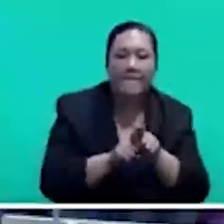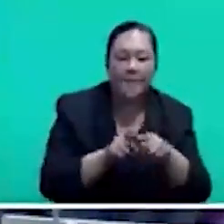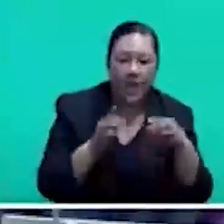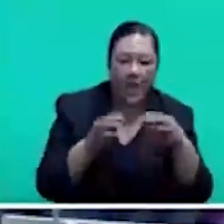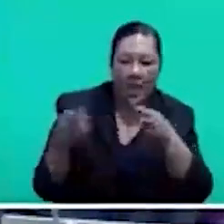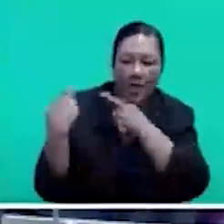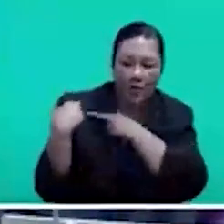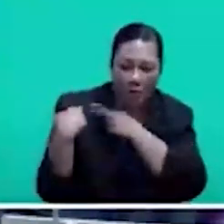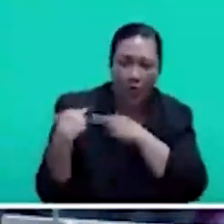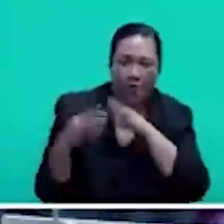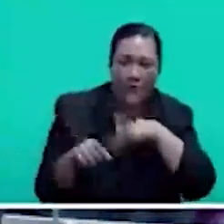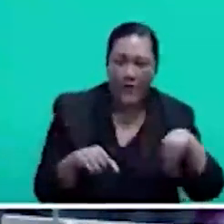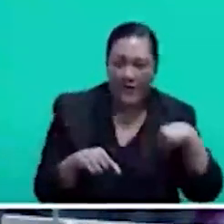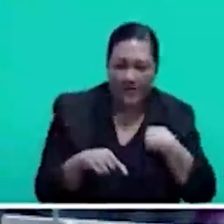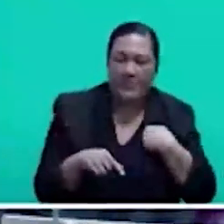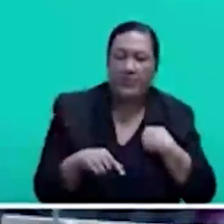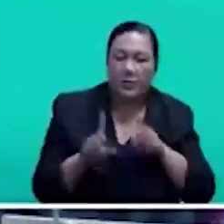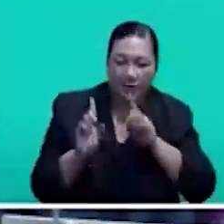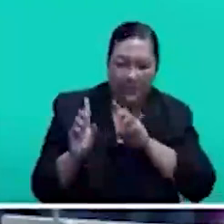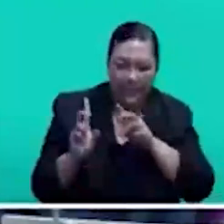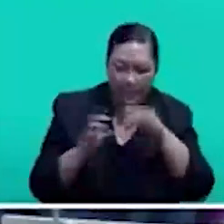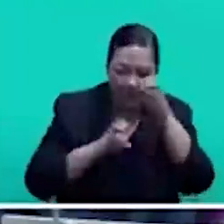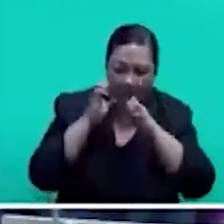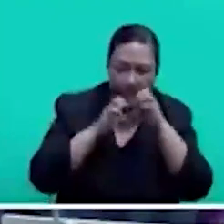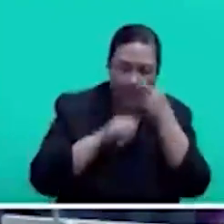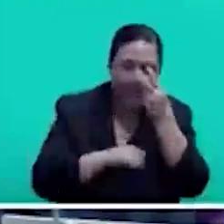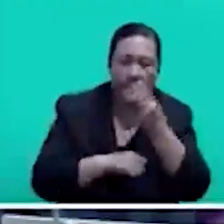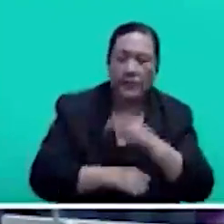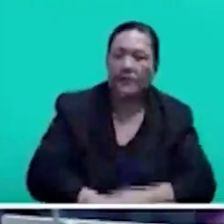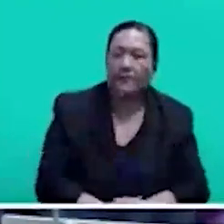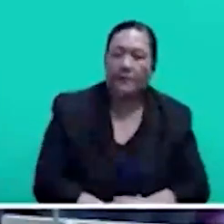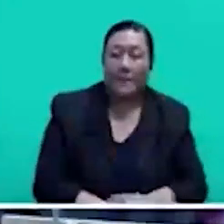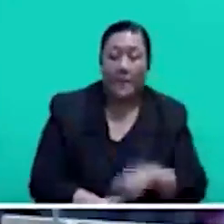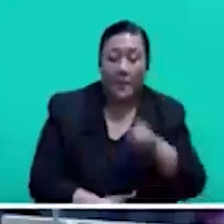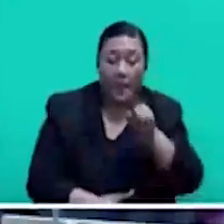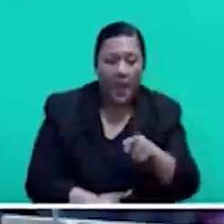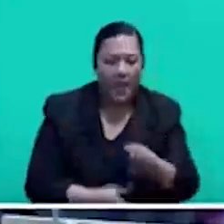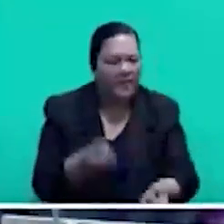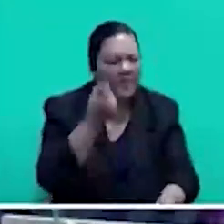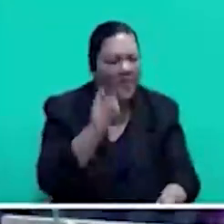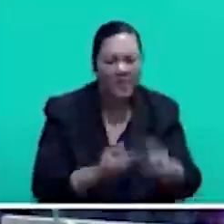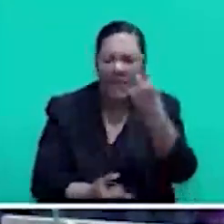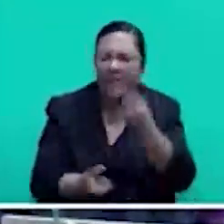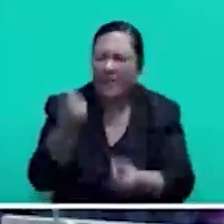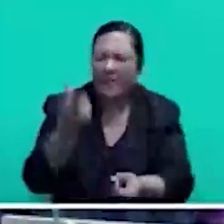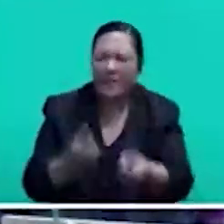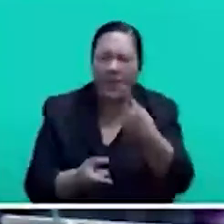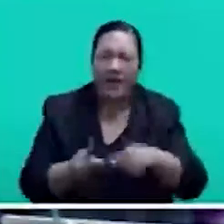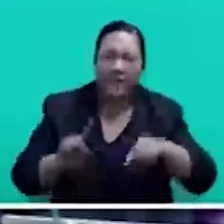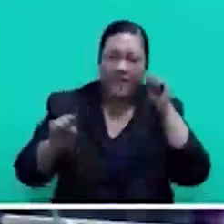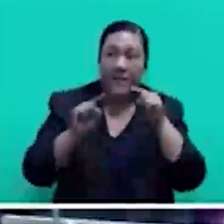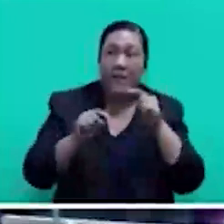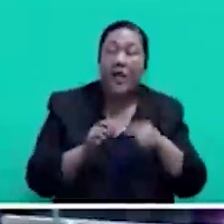the ministry. In a world marked by rapid changes and emerging threats, this review is of